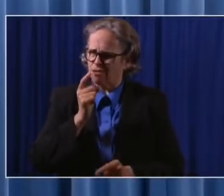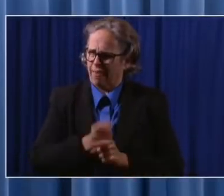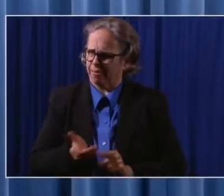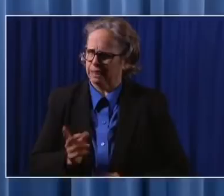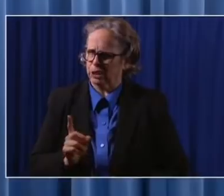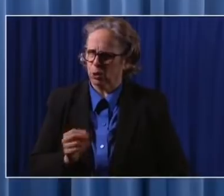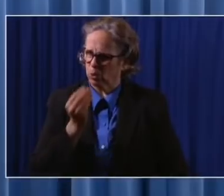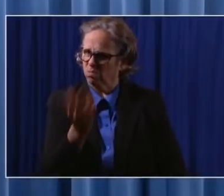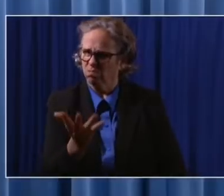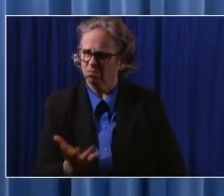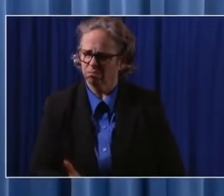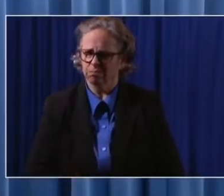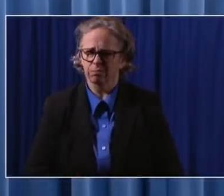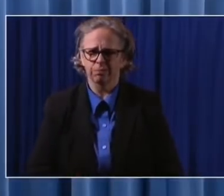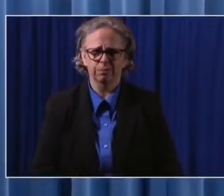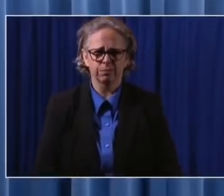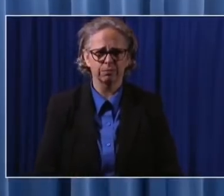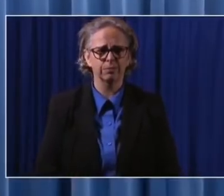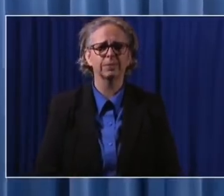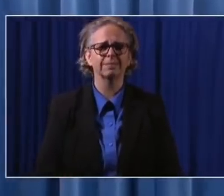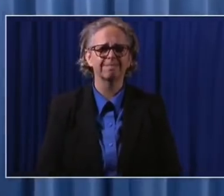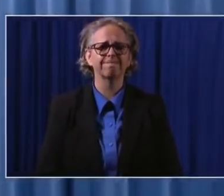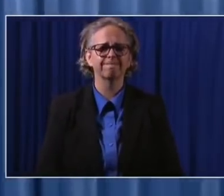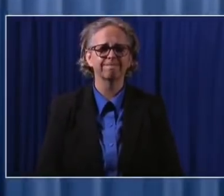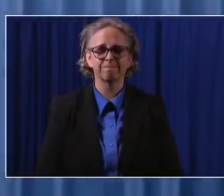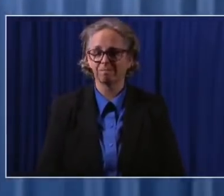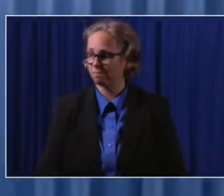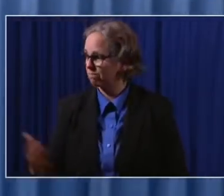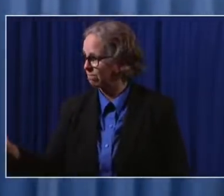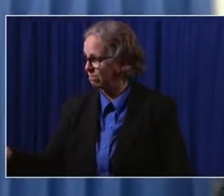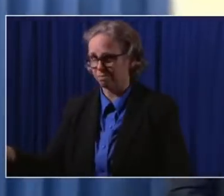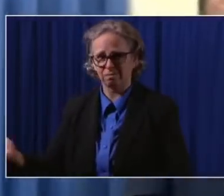I add a couple of thoughts to that?